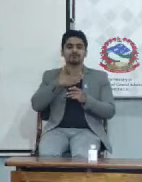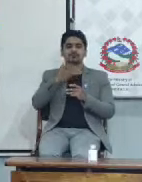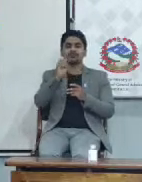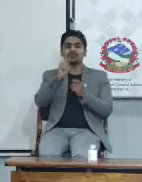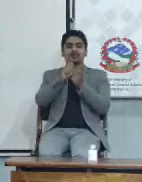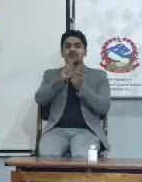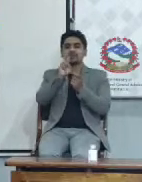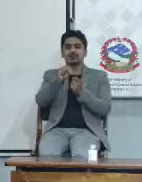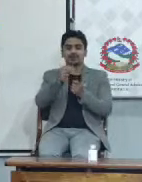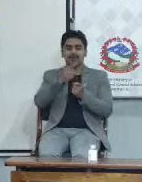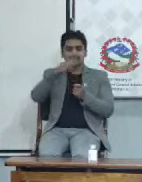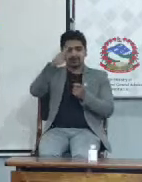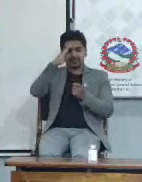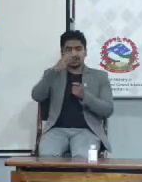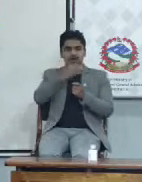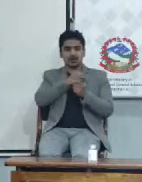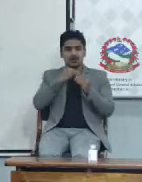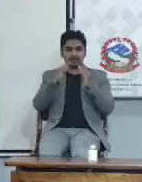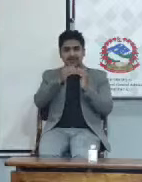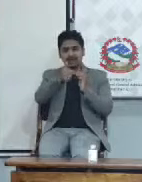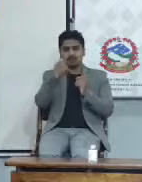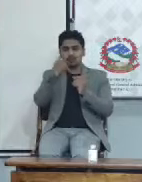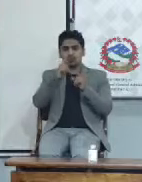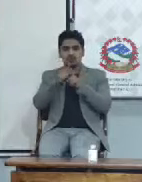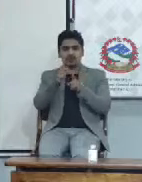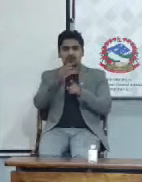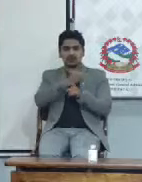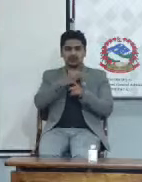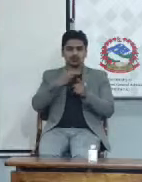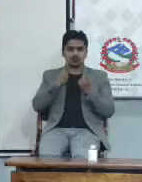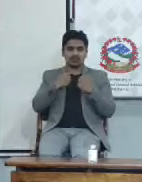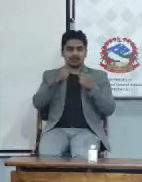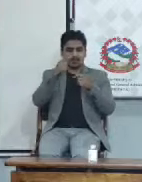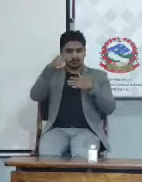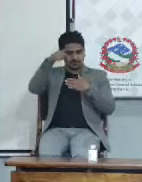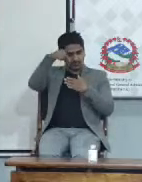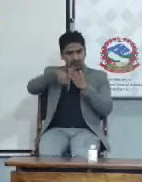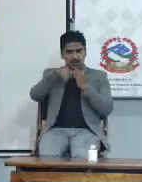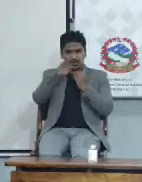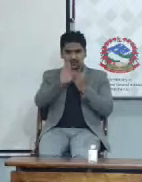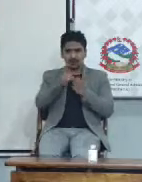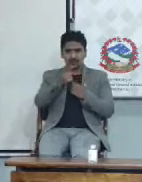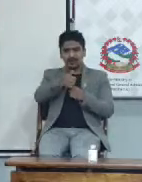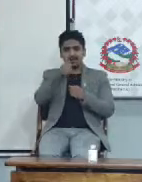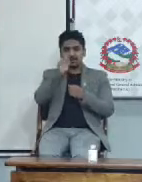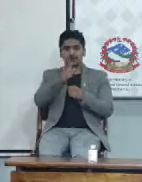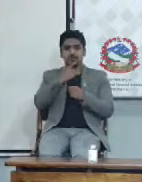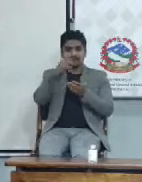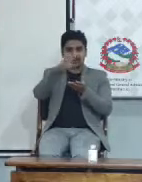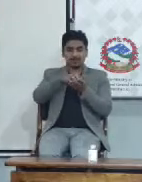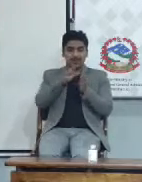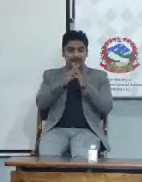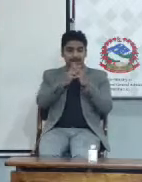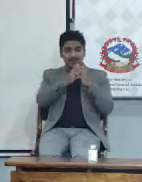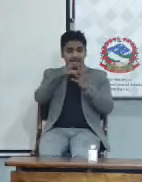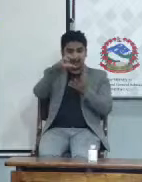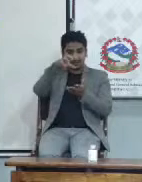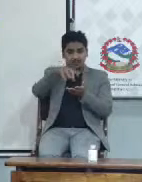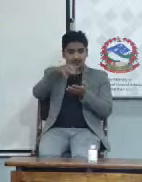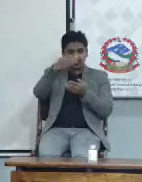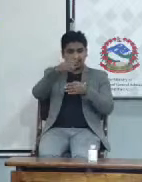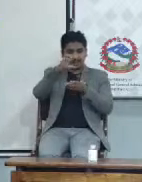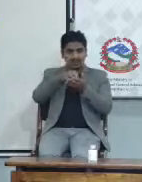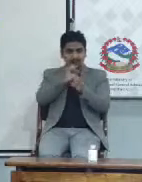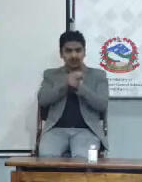that our provision is very good, and if somebody don't want to take a risk and don't want